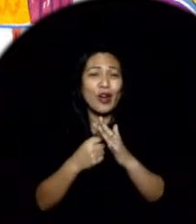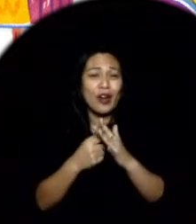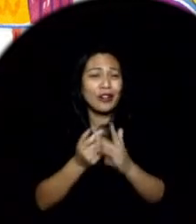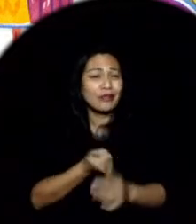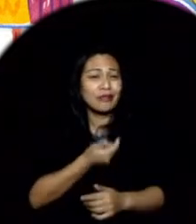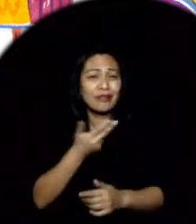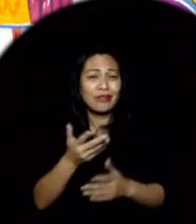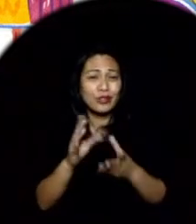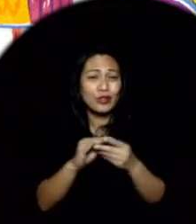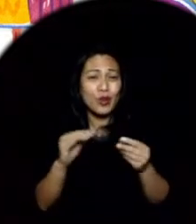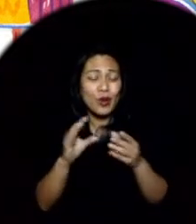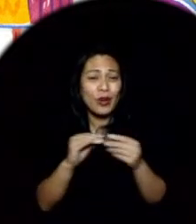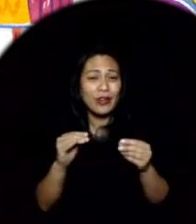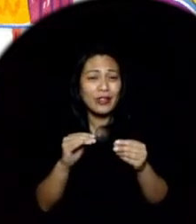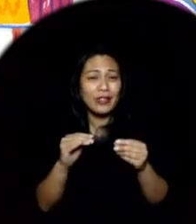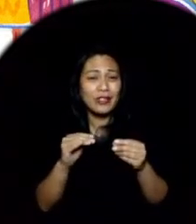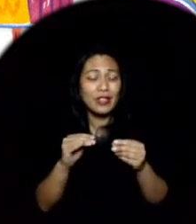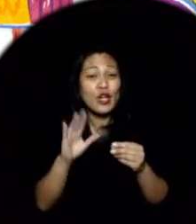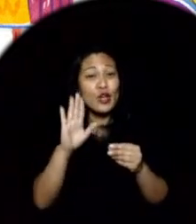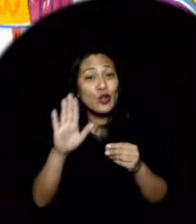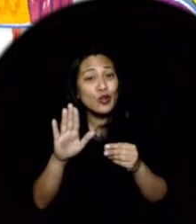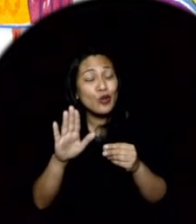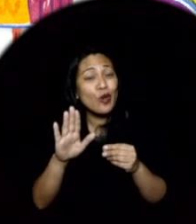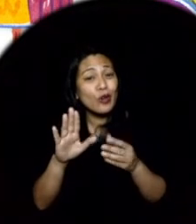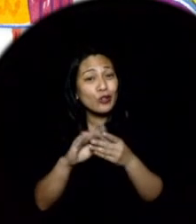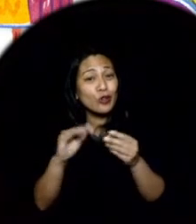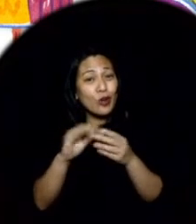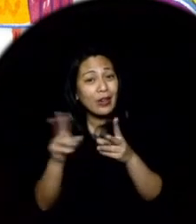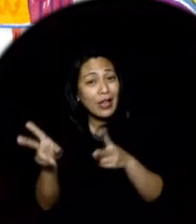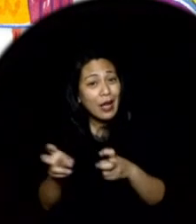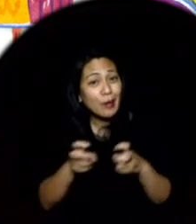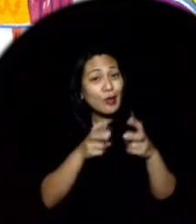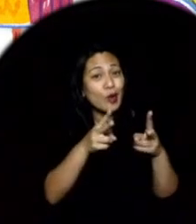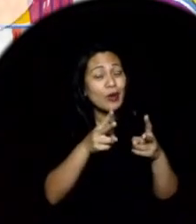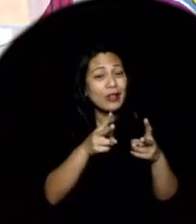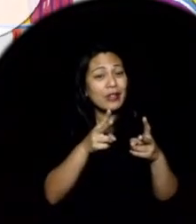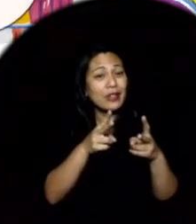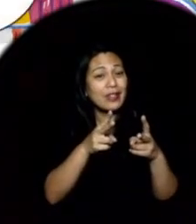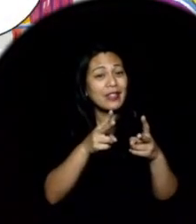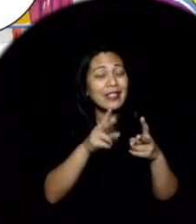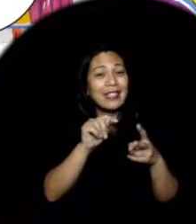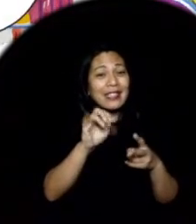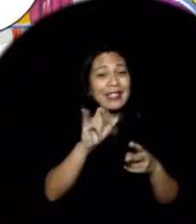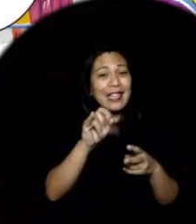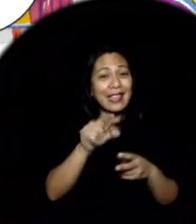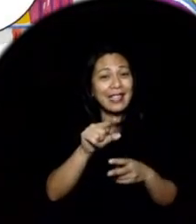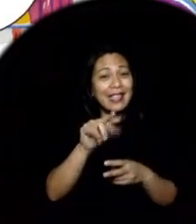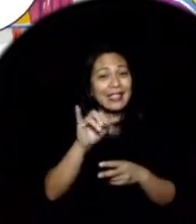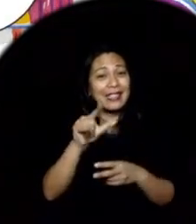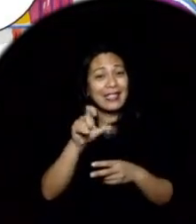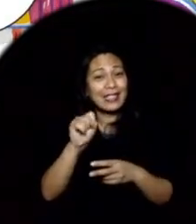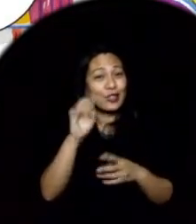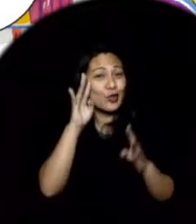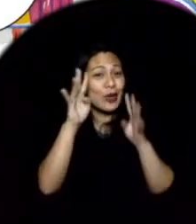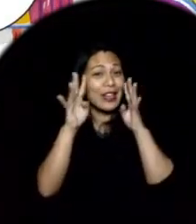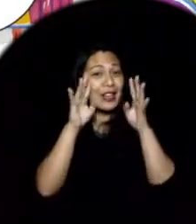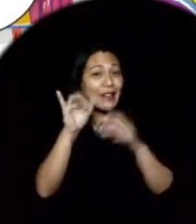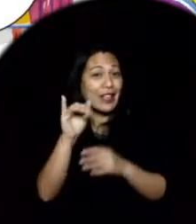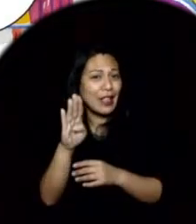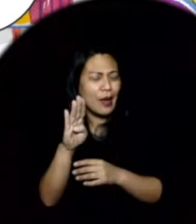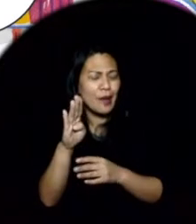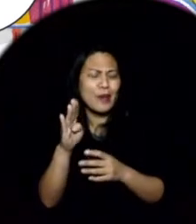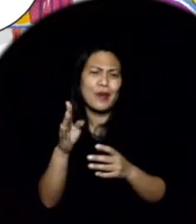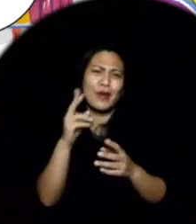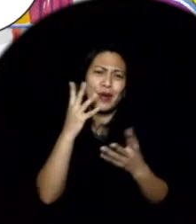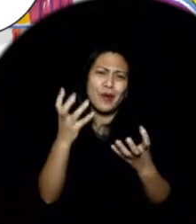get started. By uploading your work to the Telling Tales website Creativity Club, we would love to read your